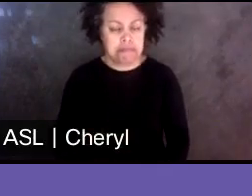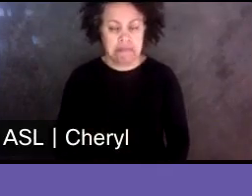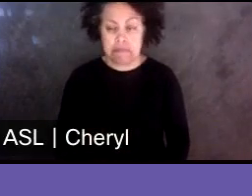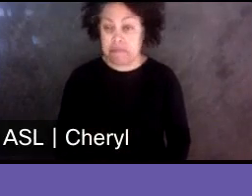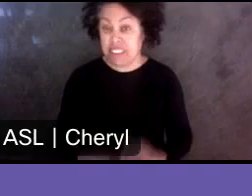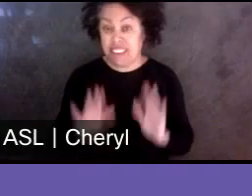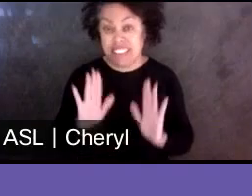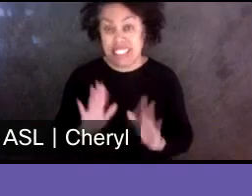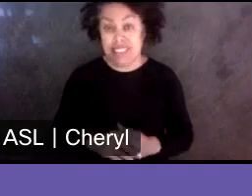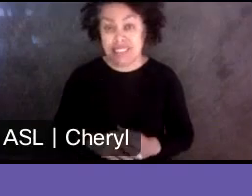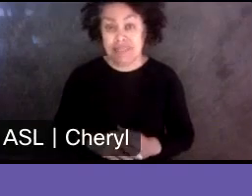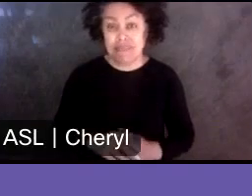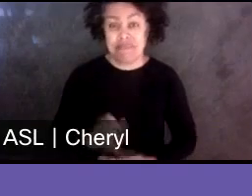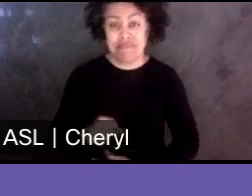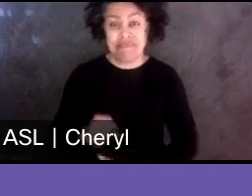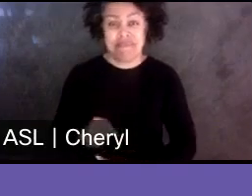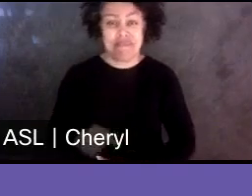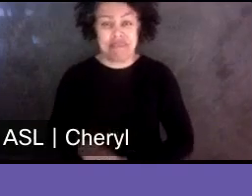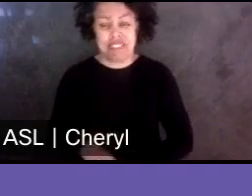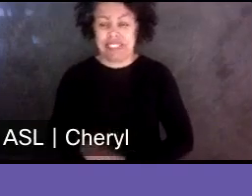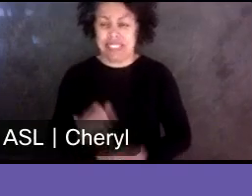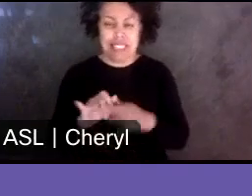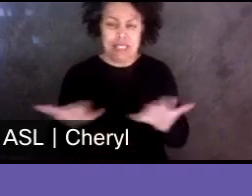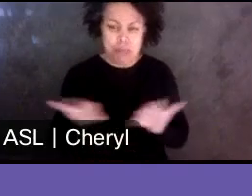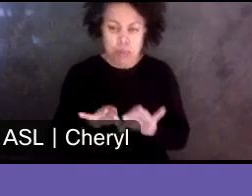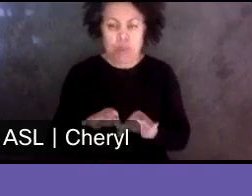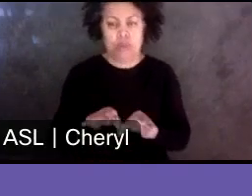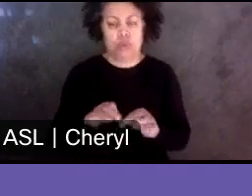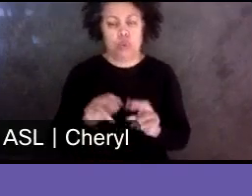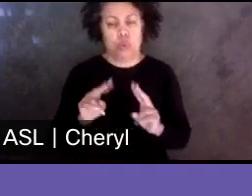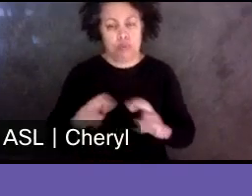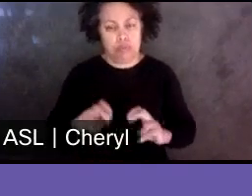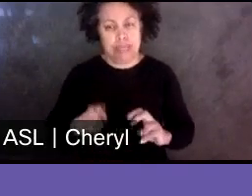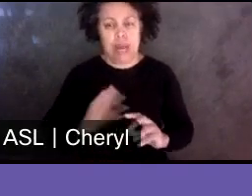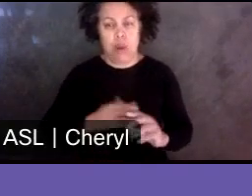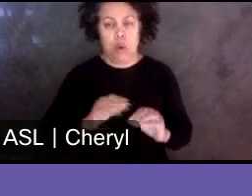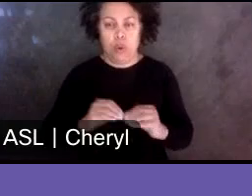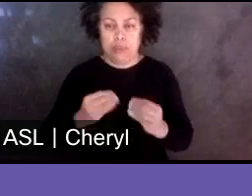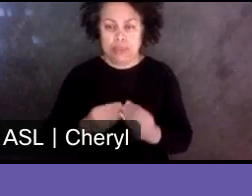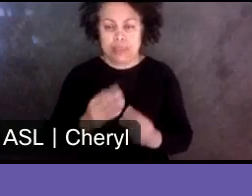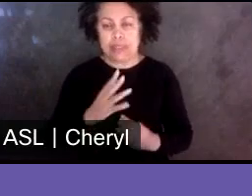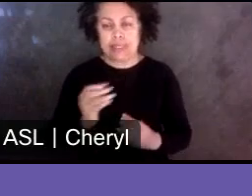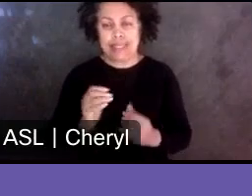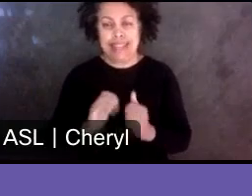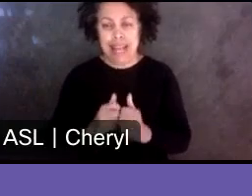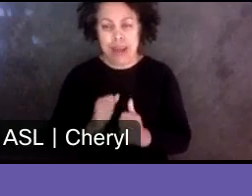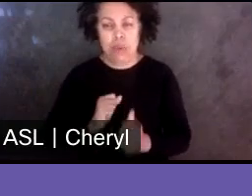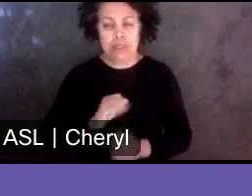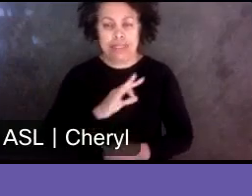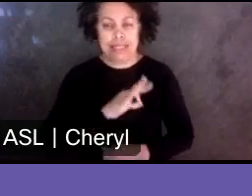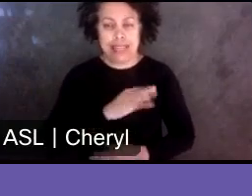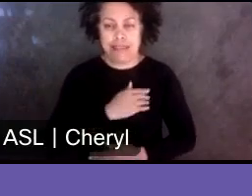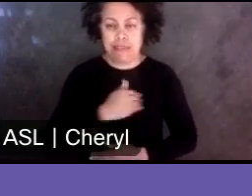Fantastic. I think it's really important to look at our organizations and how our staff members really